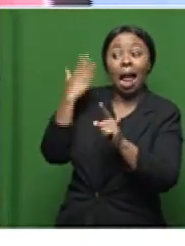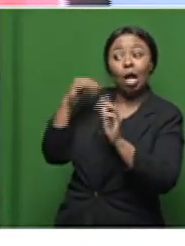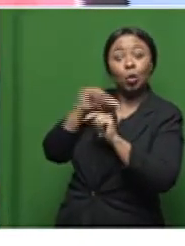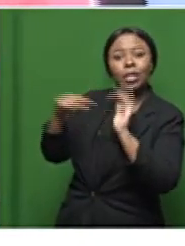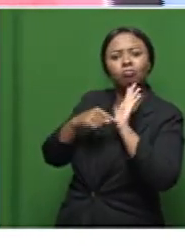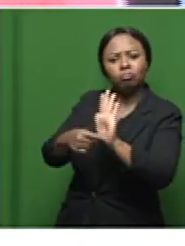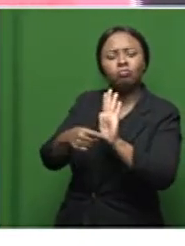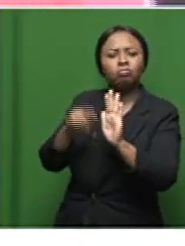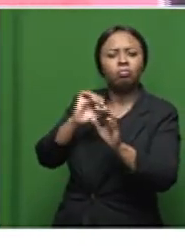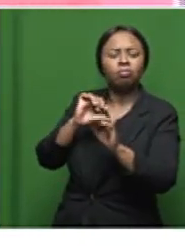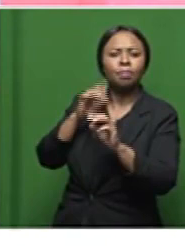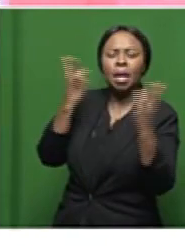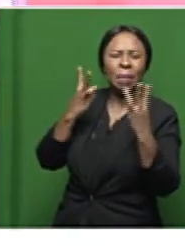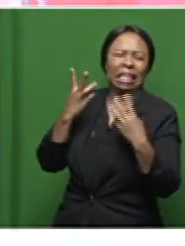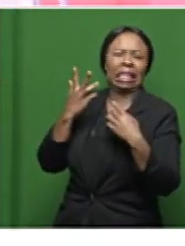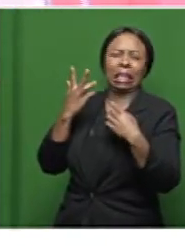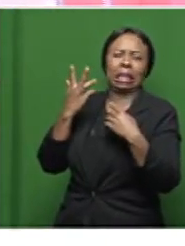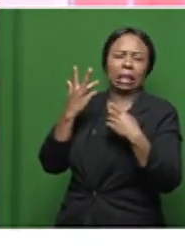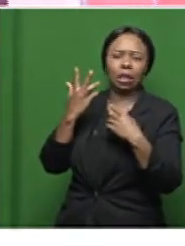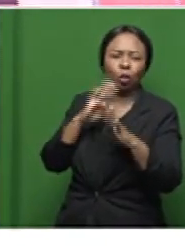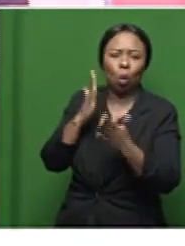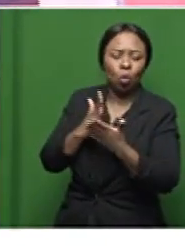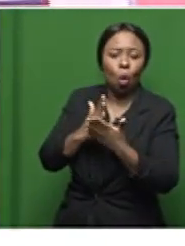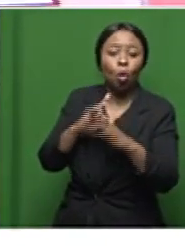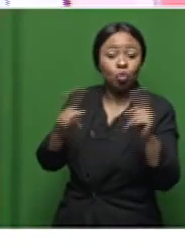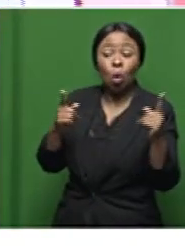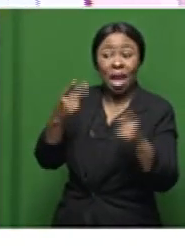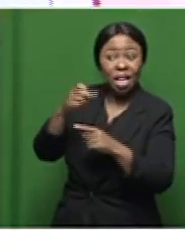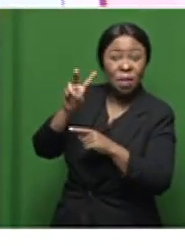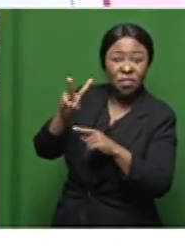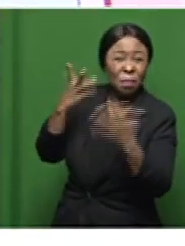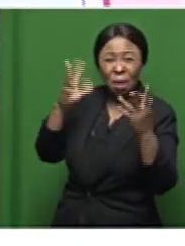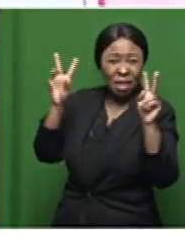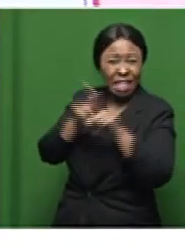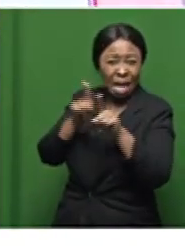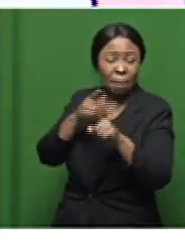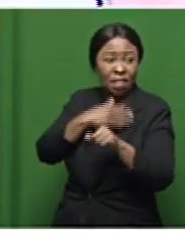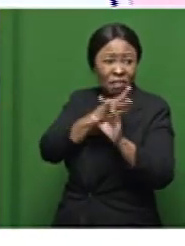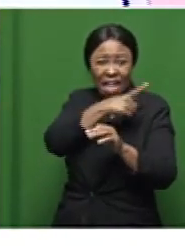feel there's the same amount of hesitancy towards parents allowing their children to get their HPV vaccine?